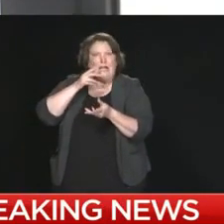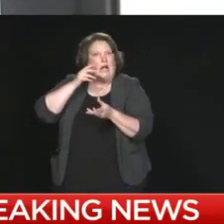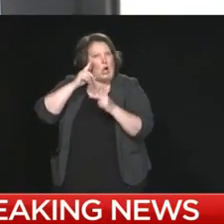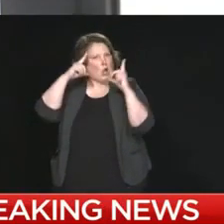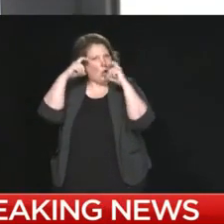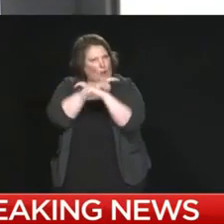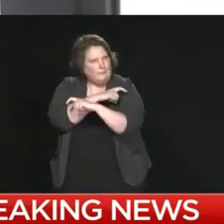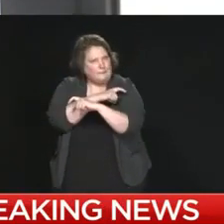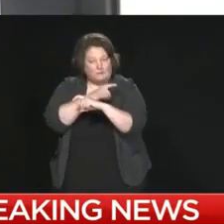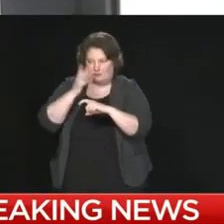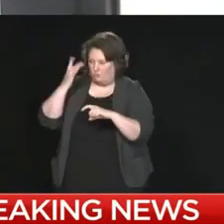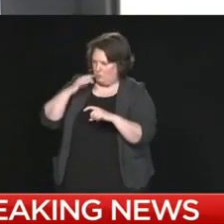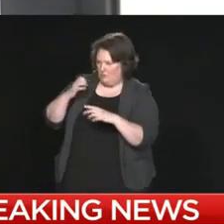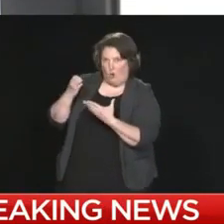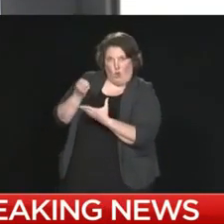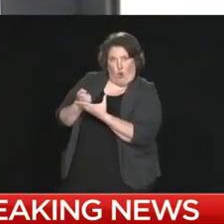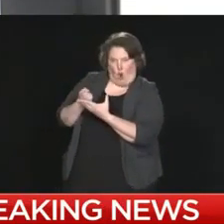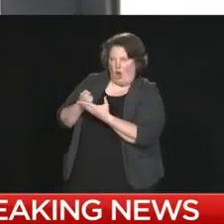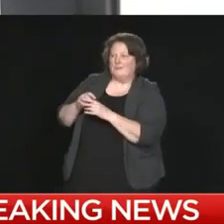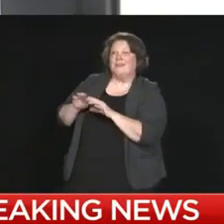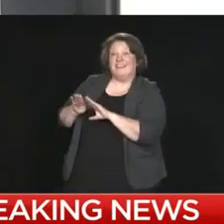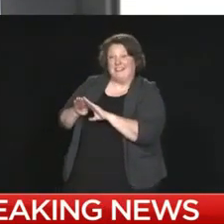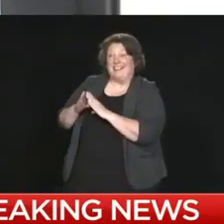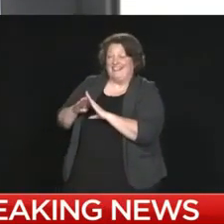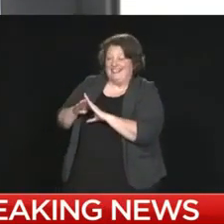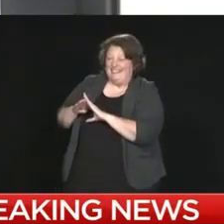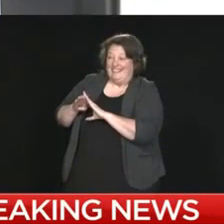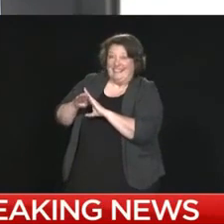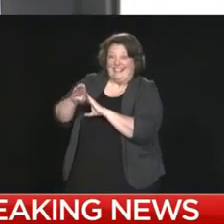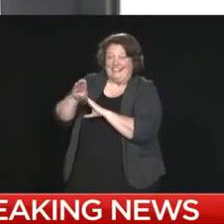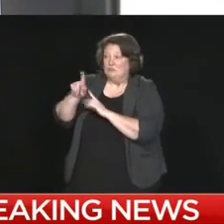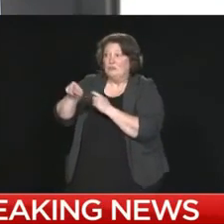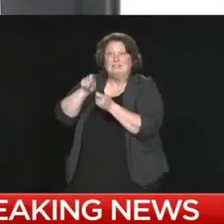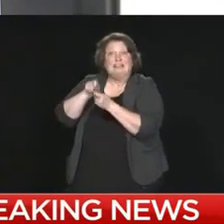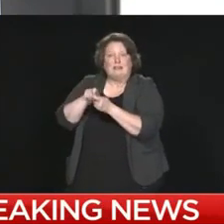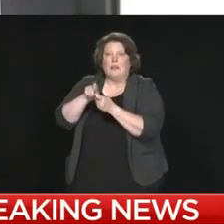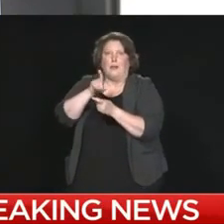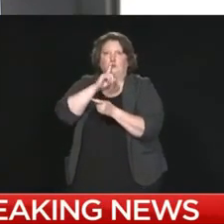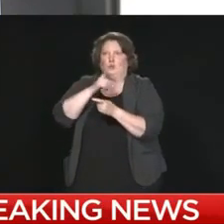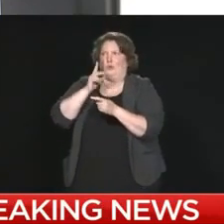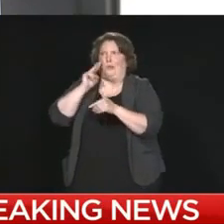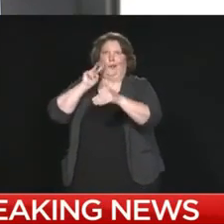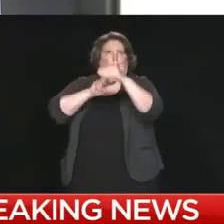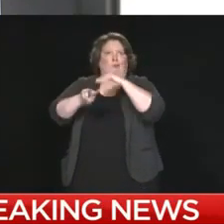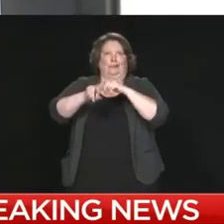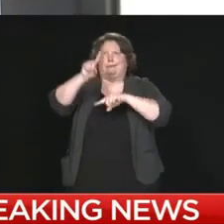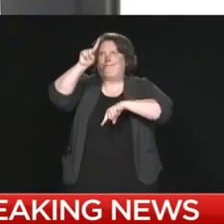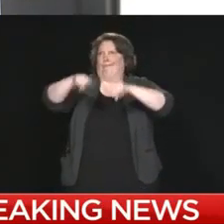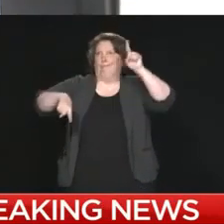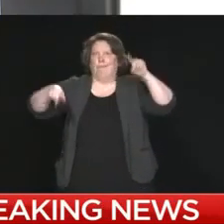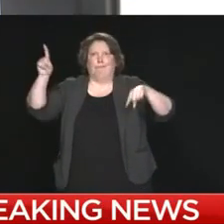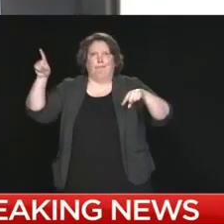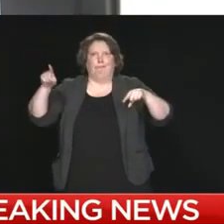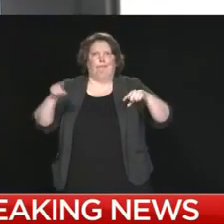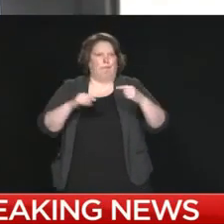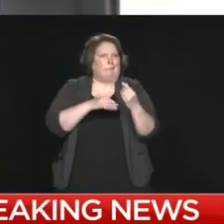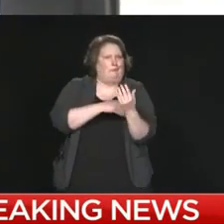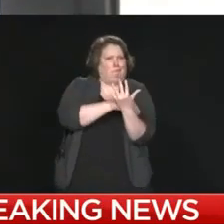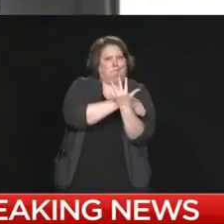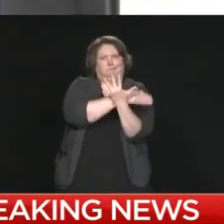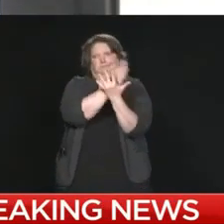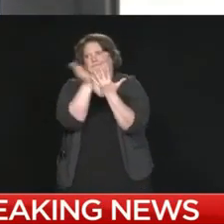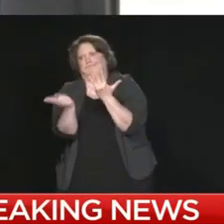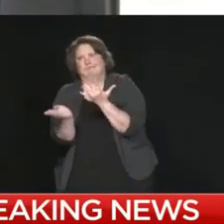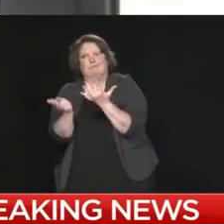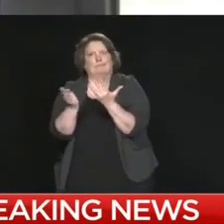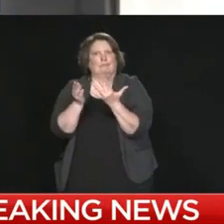it's very difficult to know what that will look like. We can certainly have a range of projections that will vary widely, depending